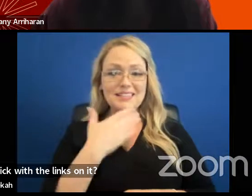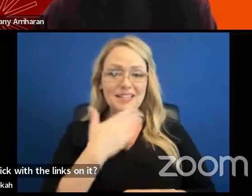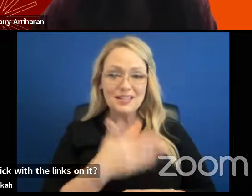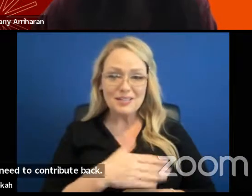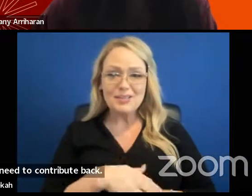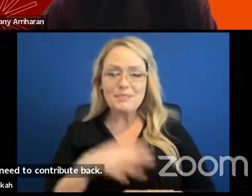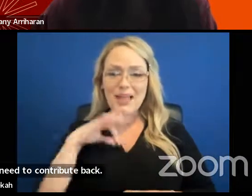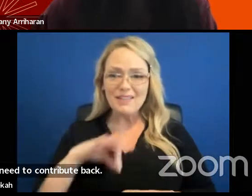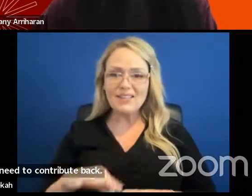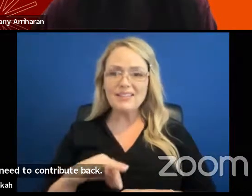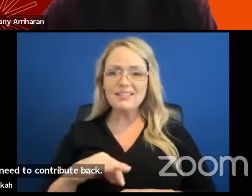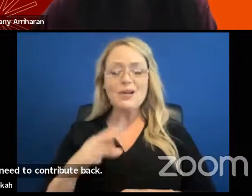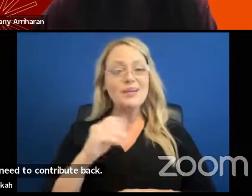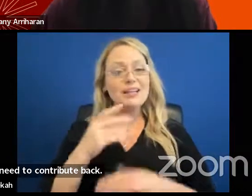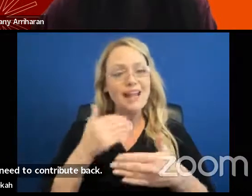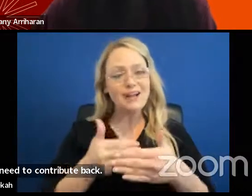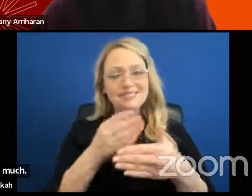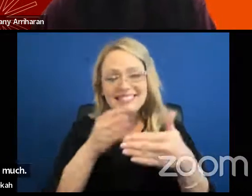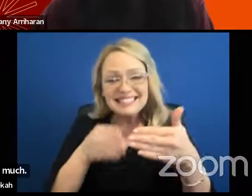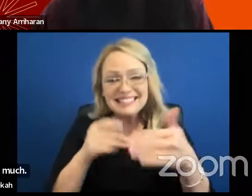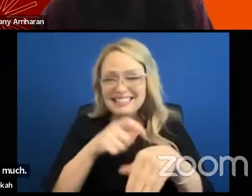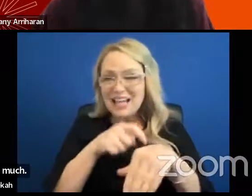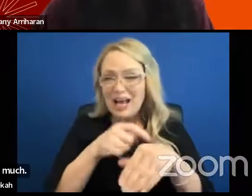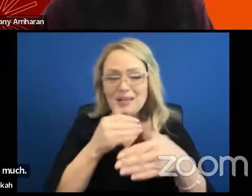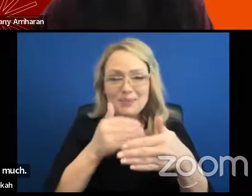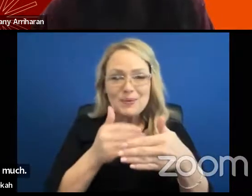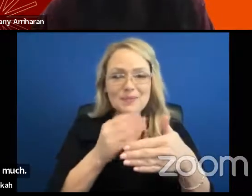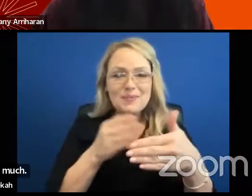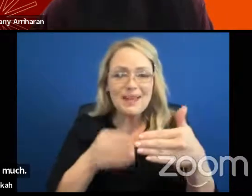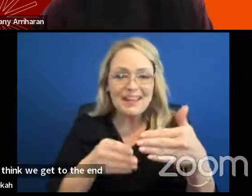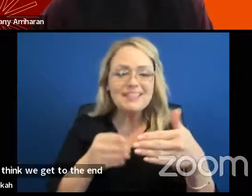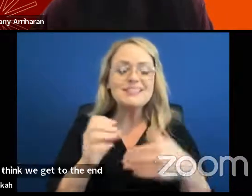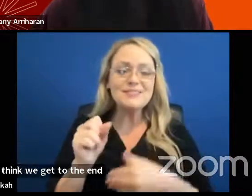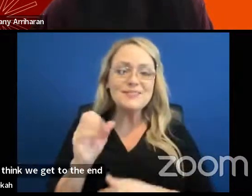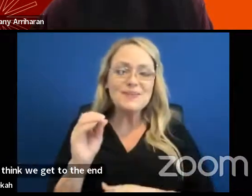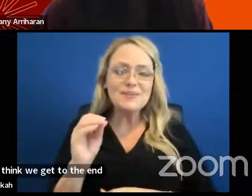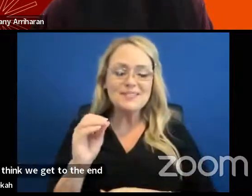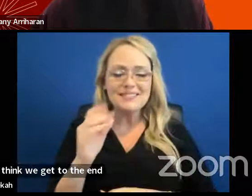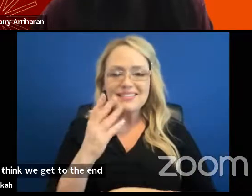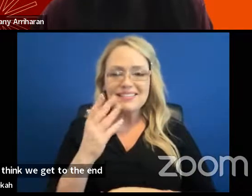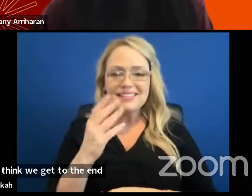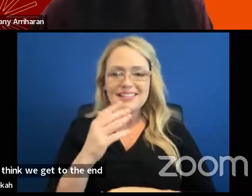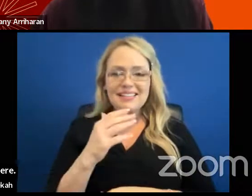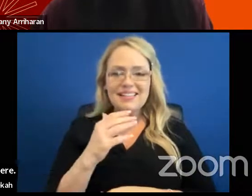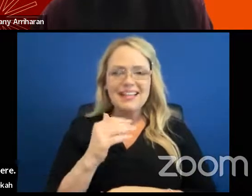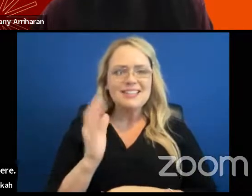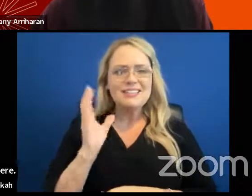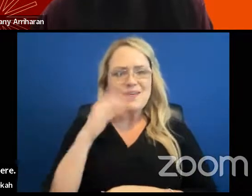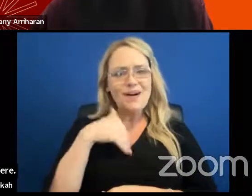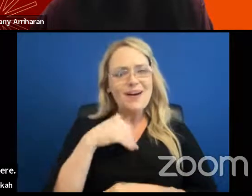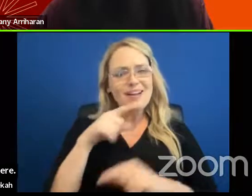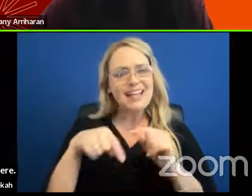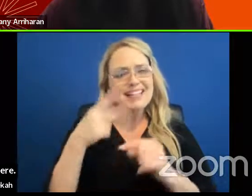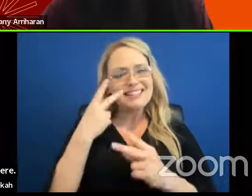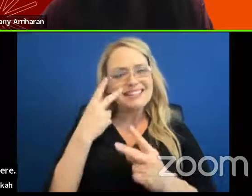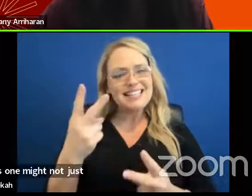Awesome. Yeah. I think we're getting to the end of our time here, pretty close. It's so weird in this format not to see any of the